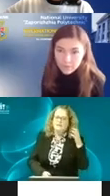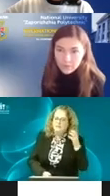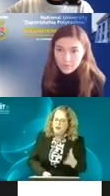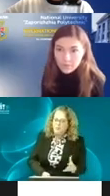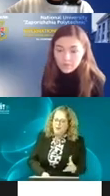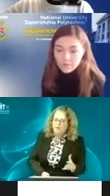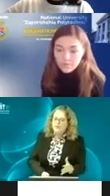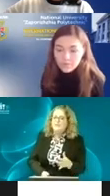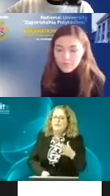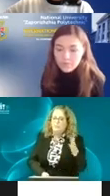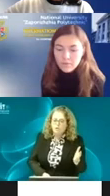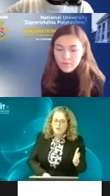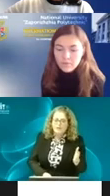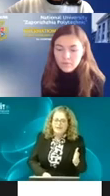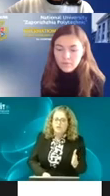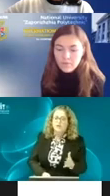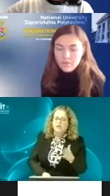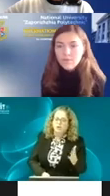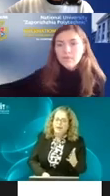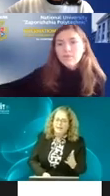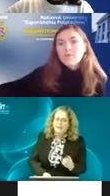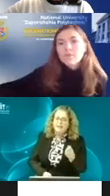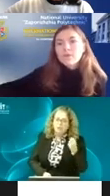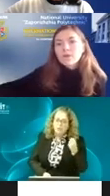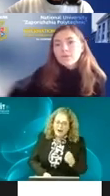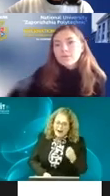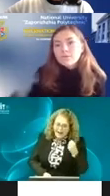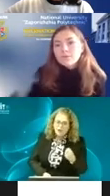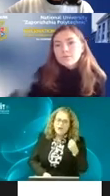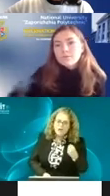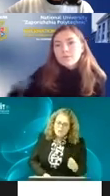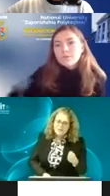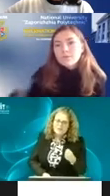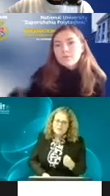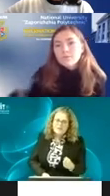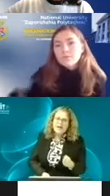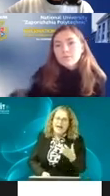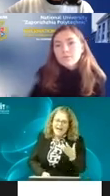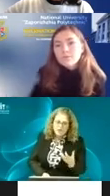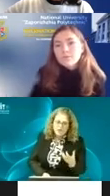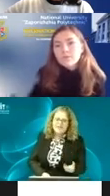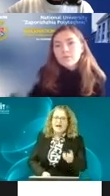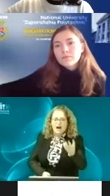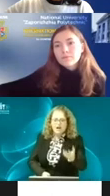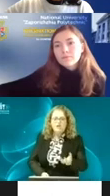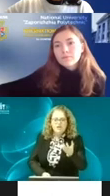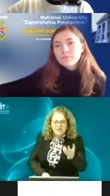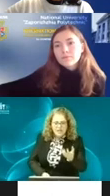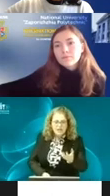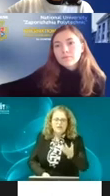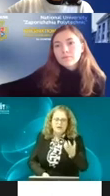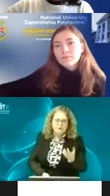and speech biometrics and emotional detection and all that. So we are actually using these engines